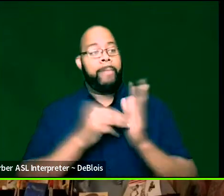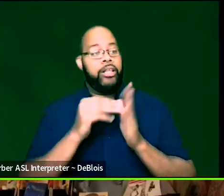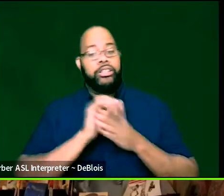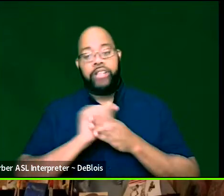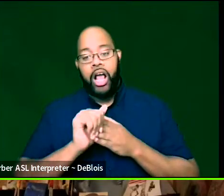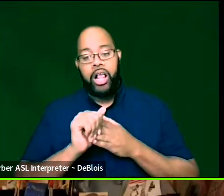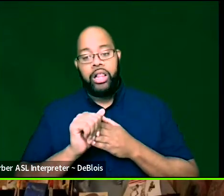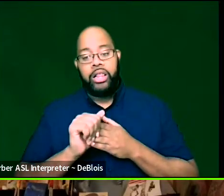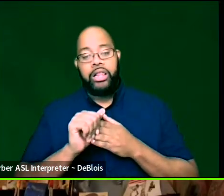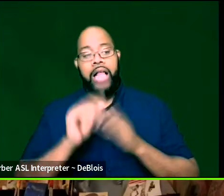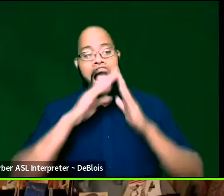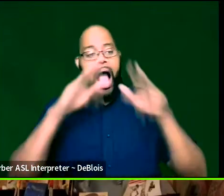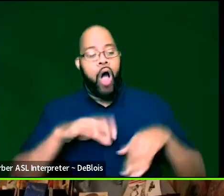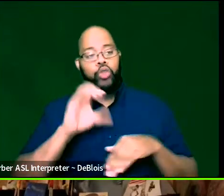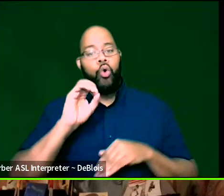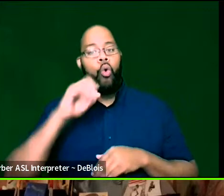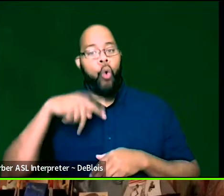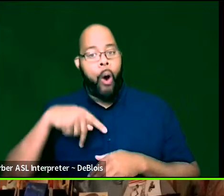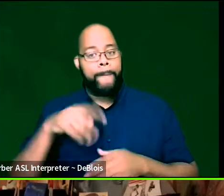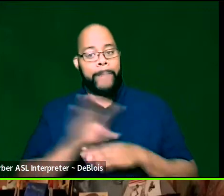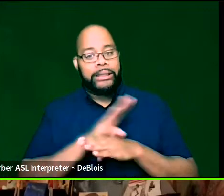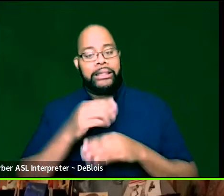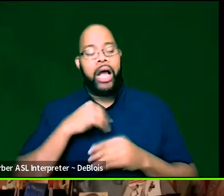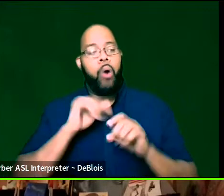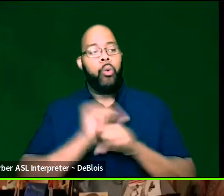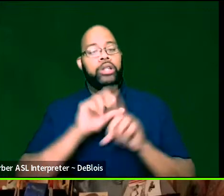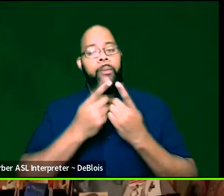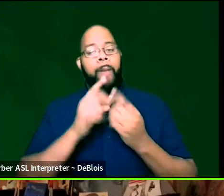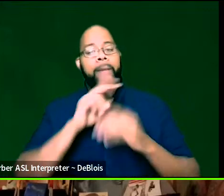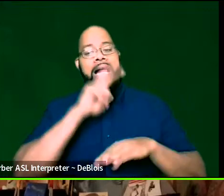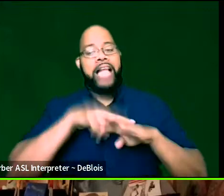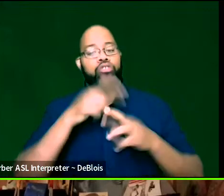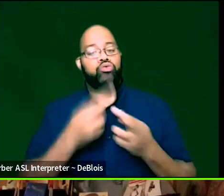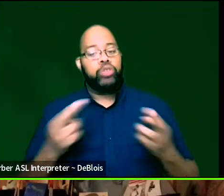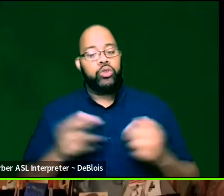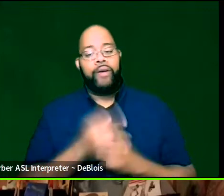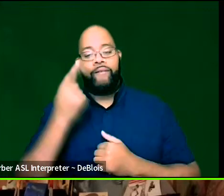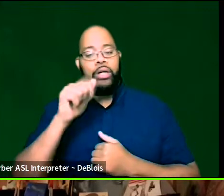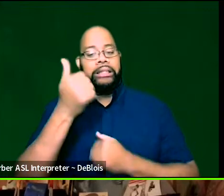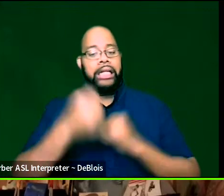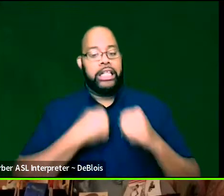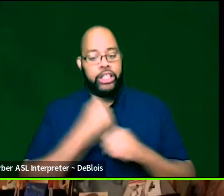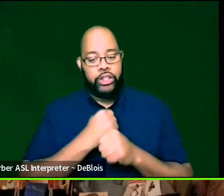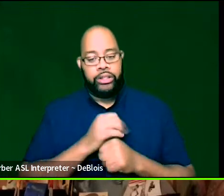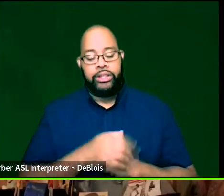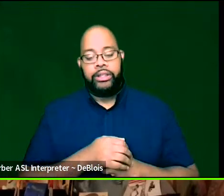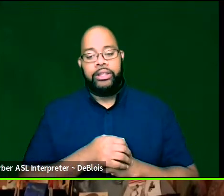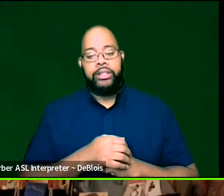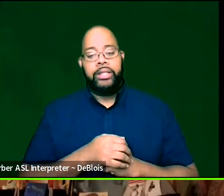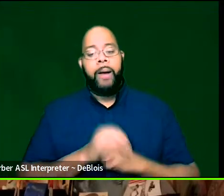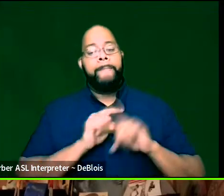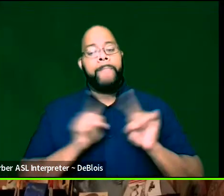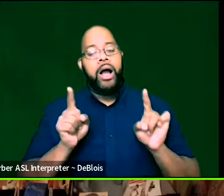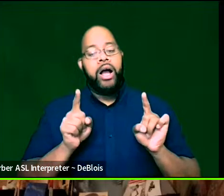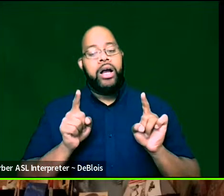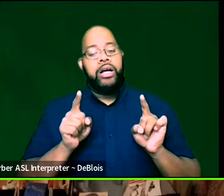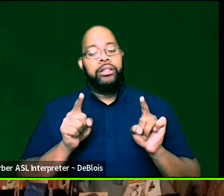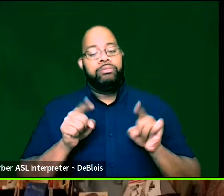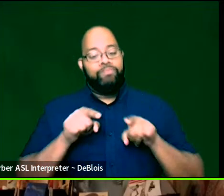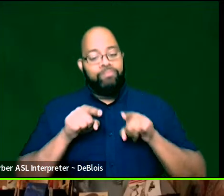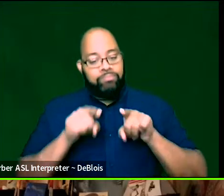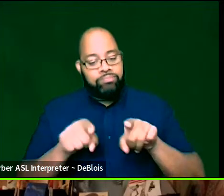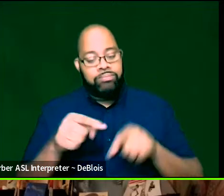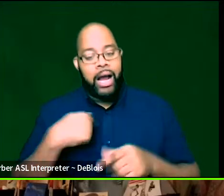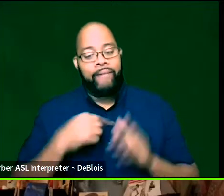multi-million-dollar housing corporations. I worked at the Department of Natural Resources for 10 years. But parallel, I've